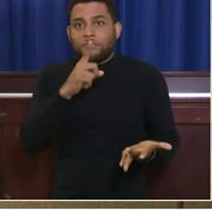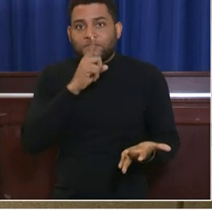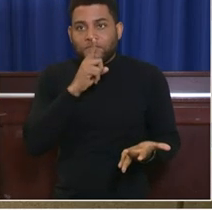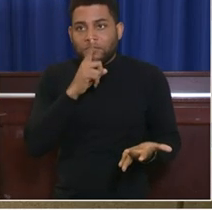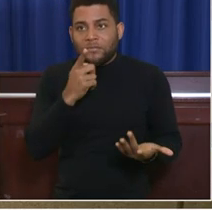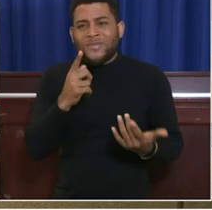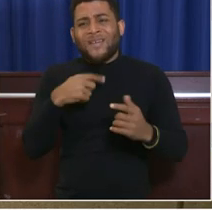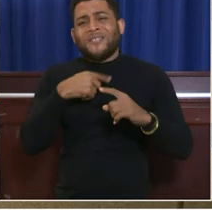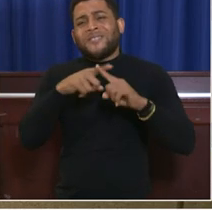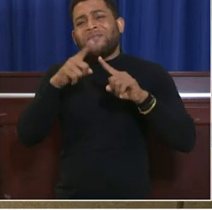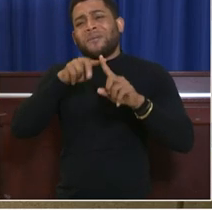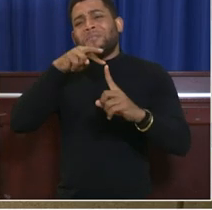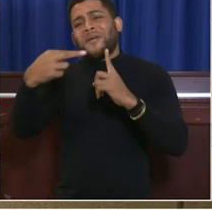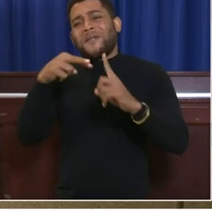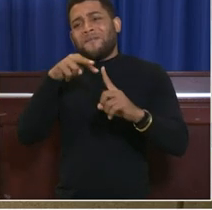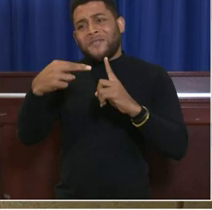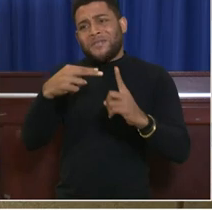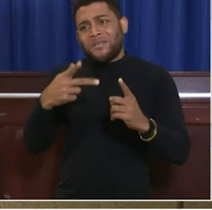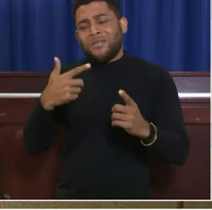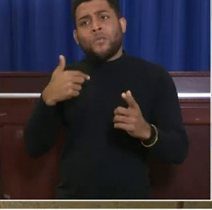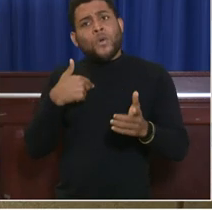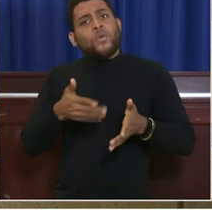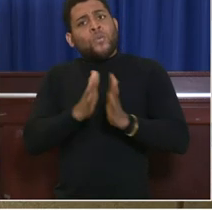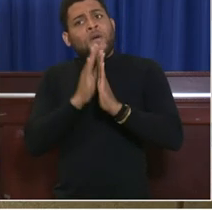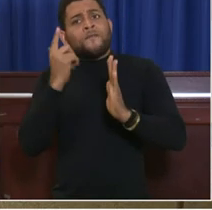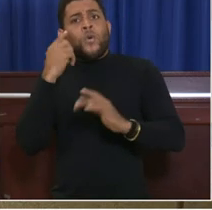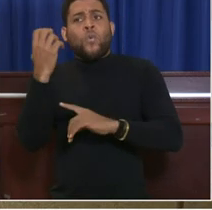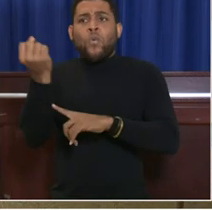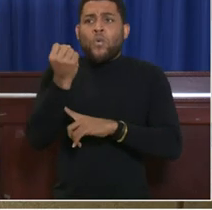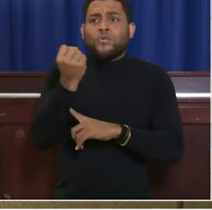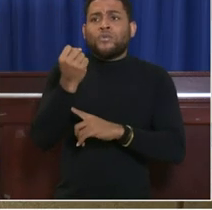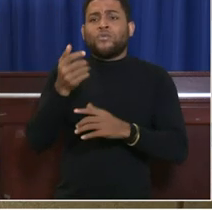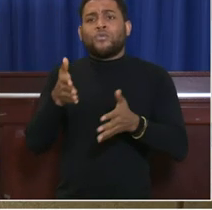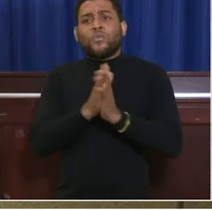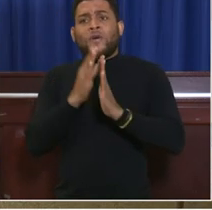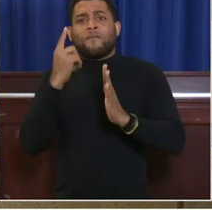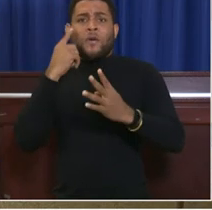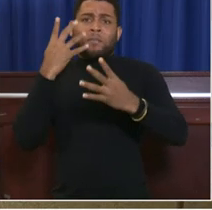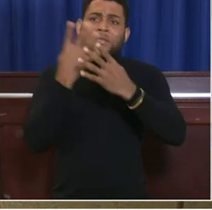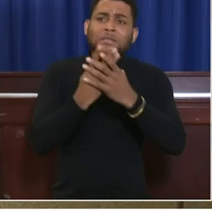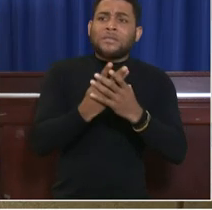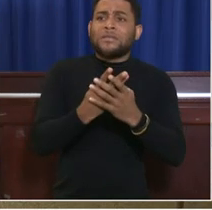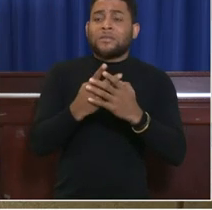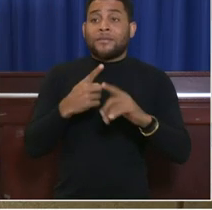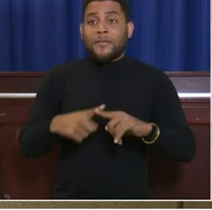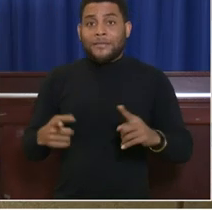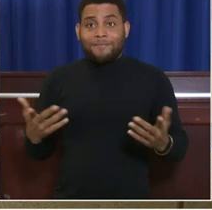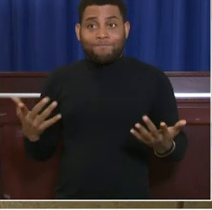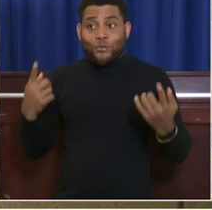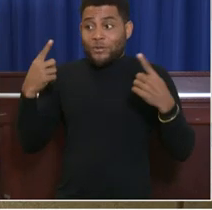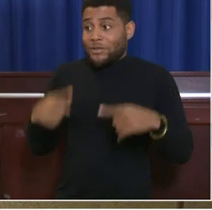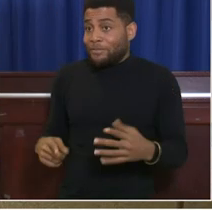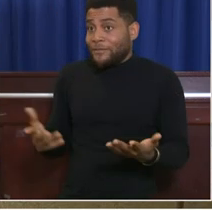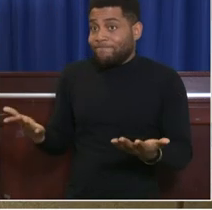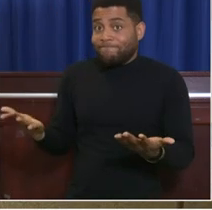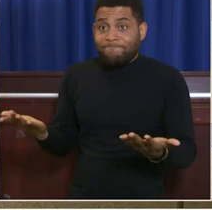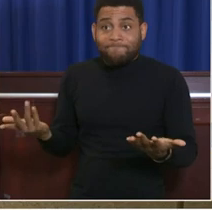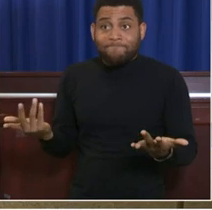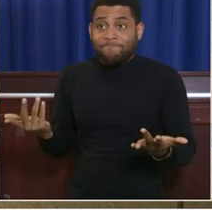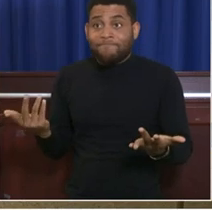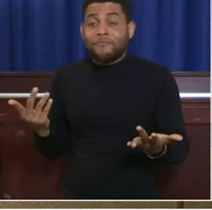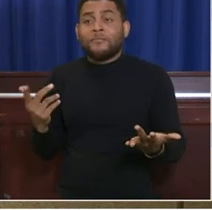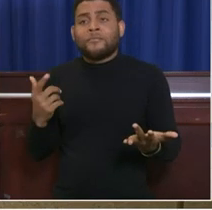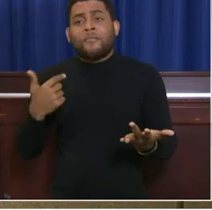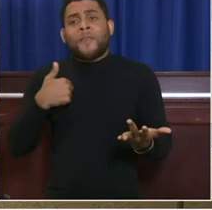time. But that is the system. And if that is the reality, and the data says that gun offenders are most likely